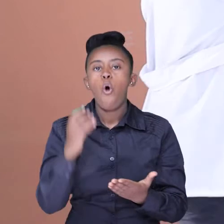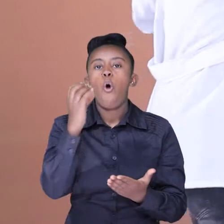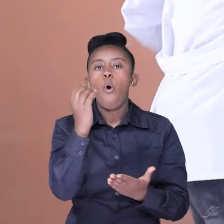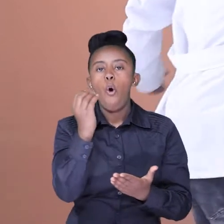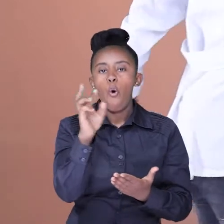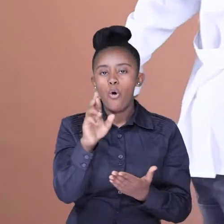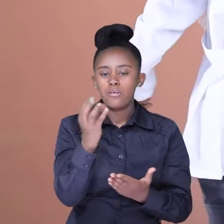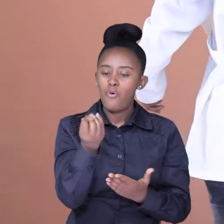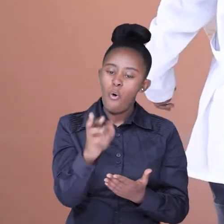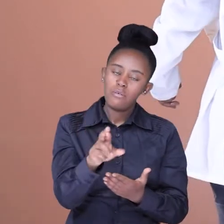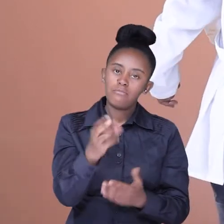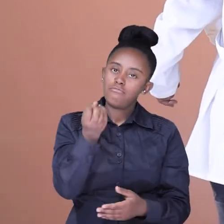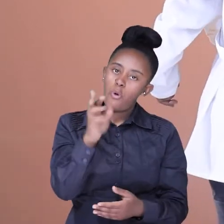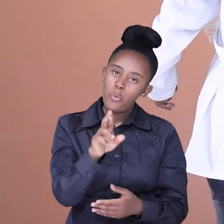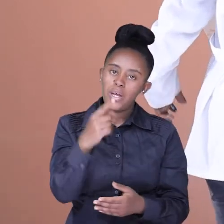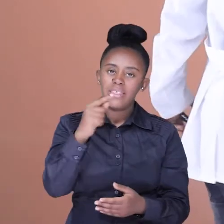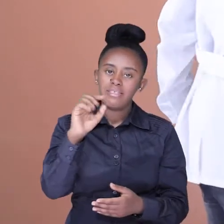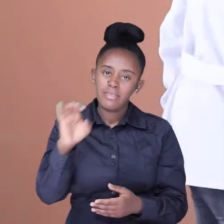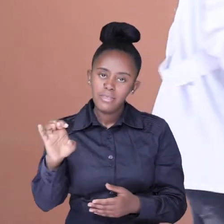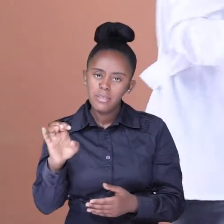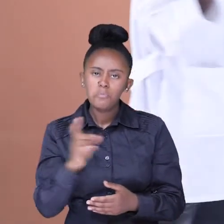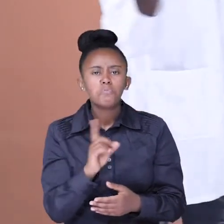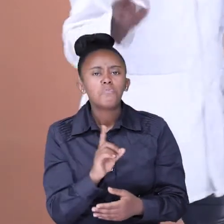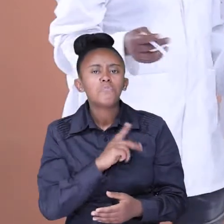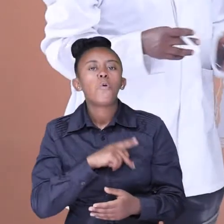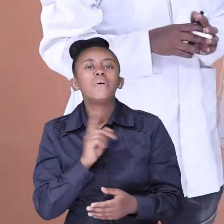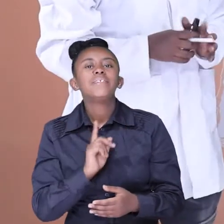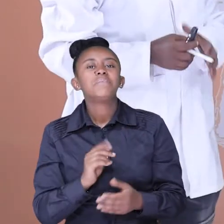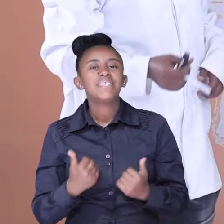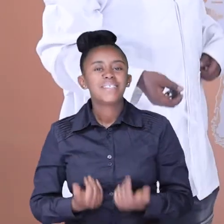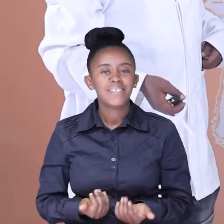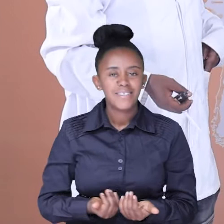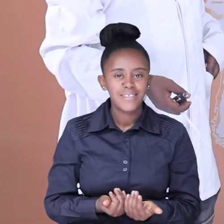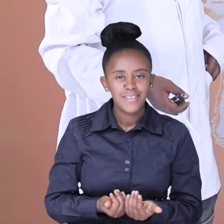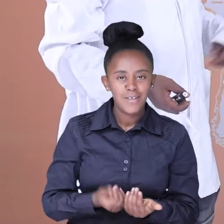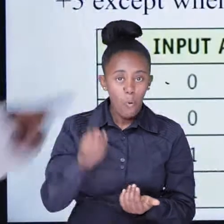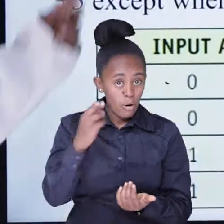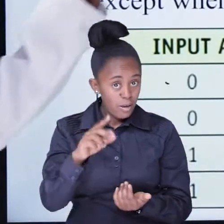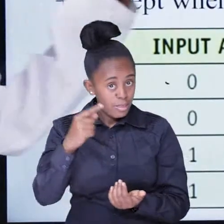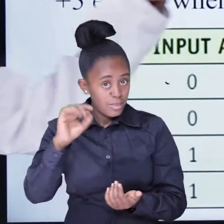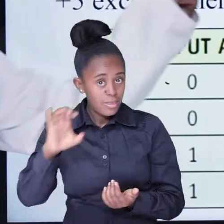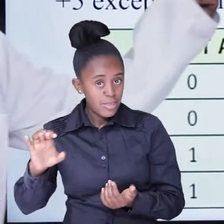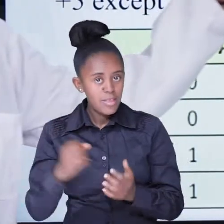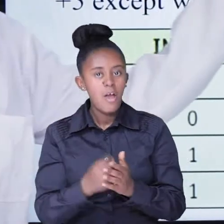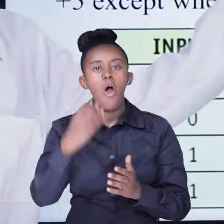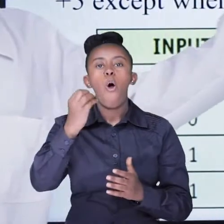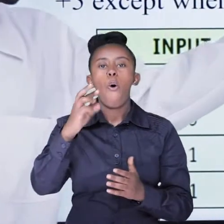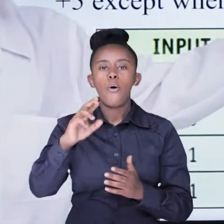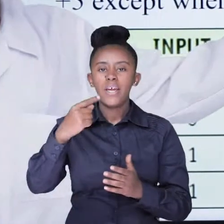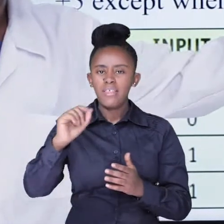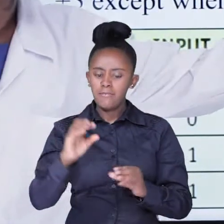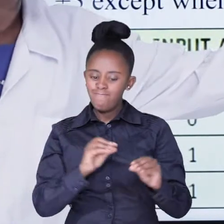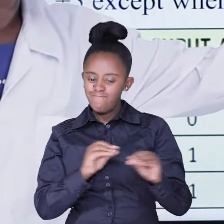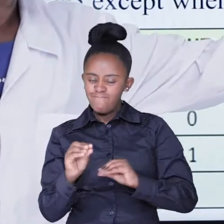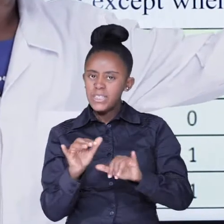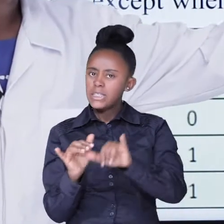OR gates. The OR gate. What's the property of OR gates? Does it have? The OR gate behaves like